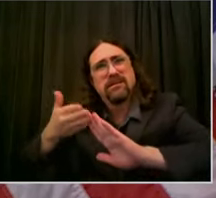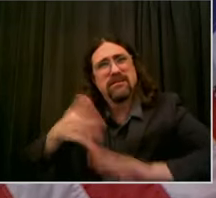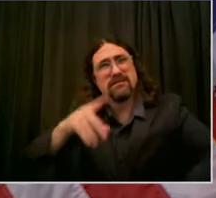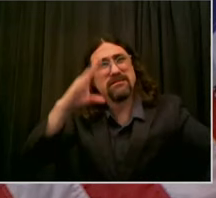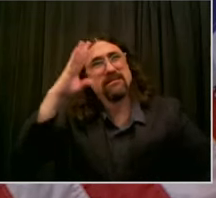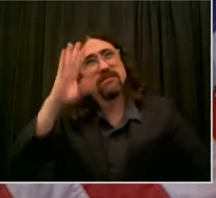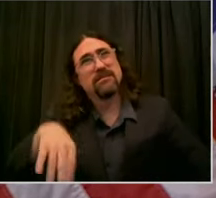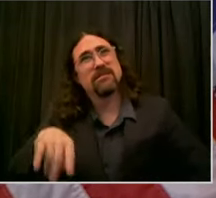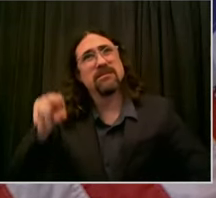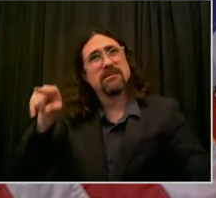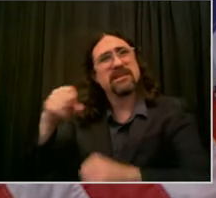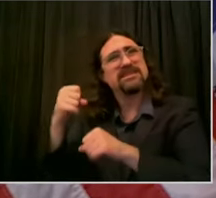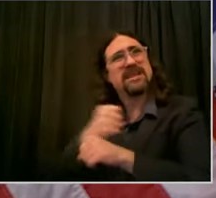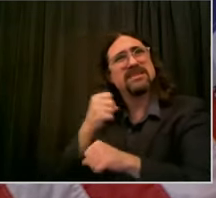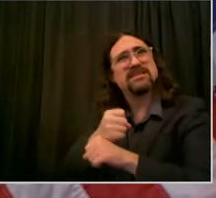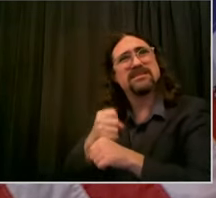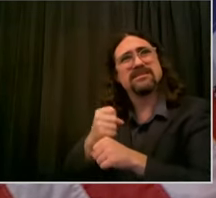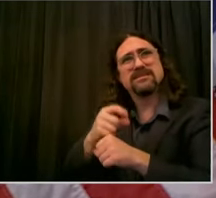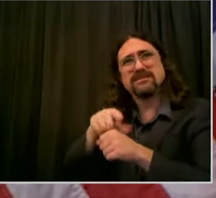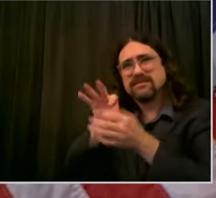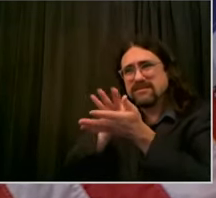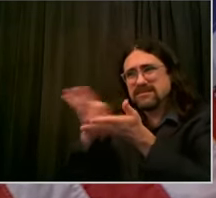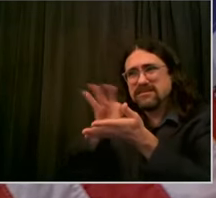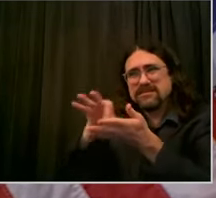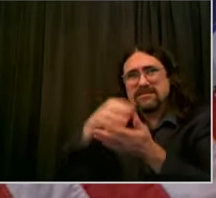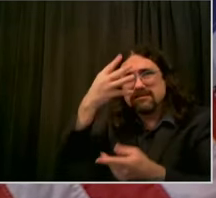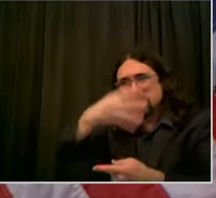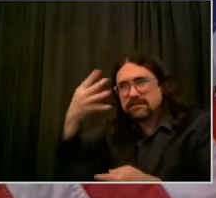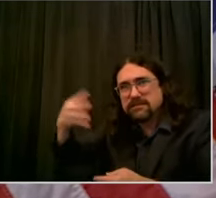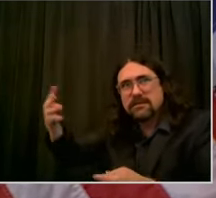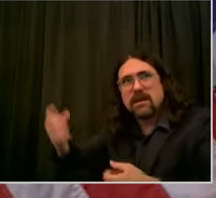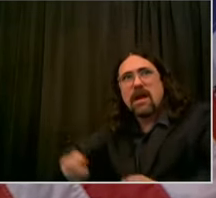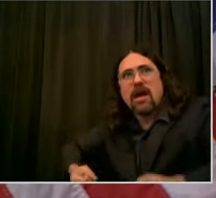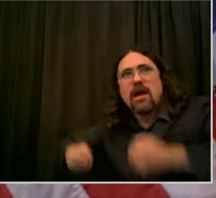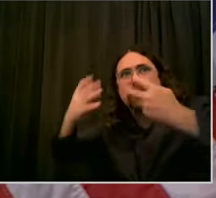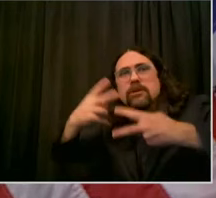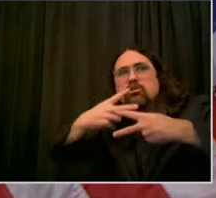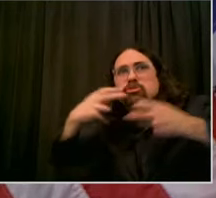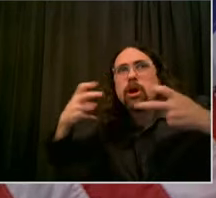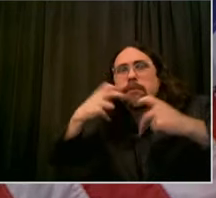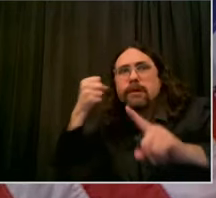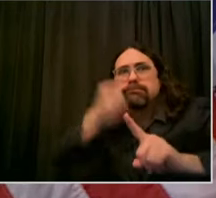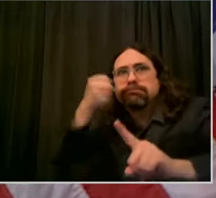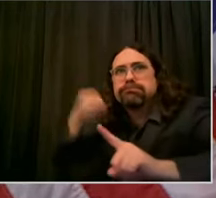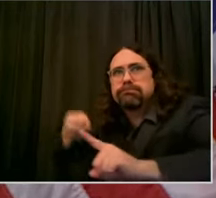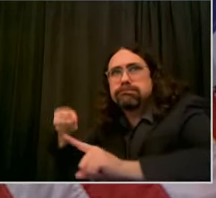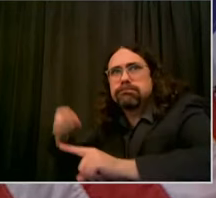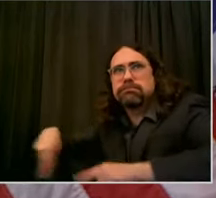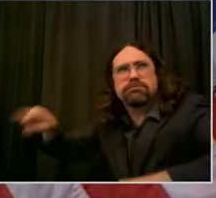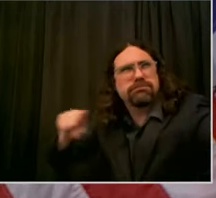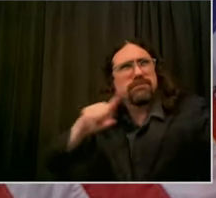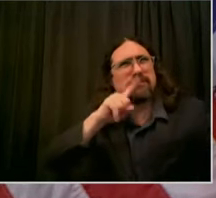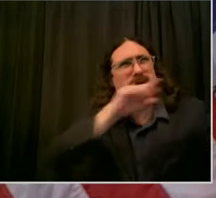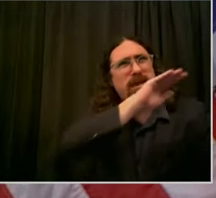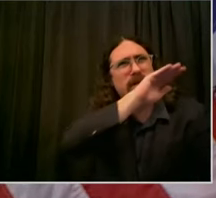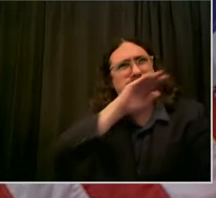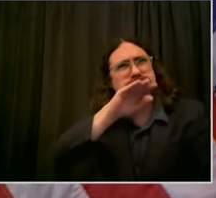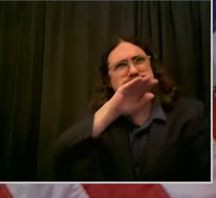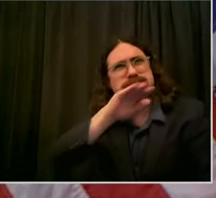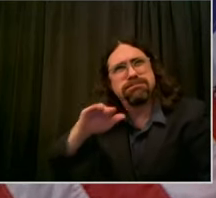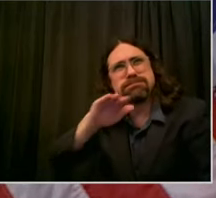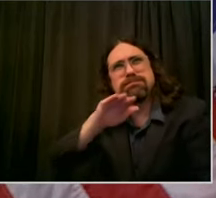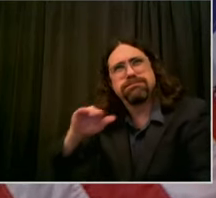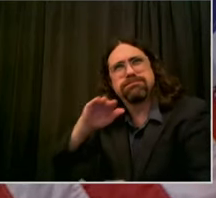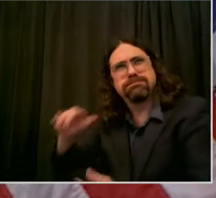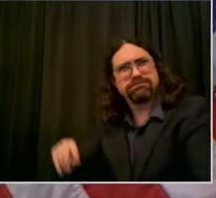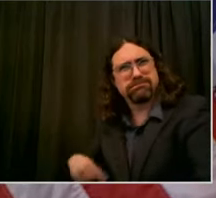crime kept down. That's a lot to combine, but the NYPD has done it under the leadership of Commissioner Shea, Commissioner O'Neill before him, Commissioner Bratton